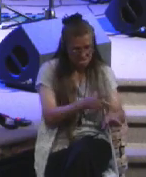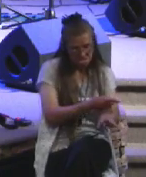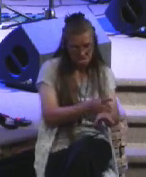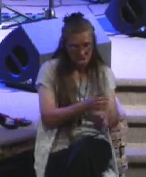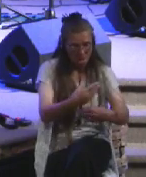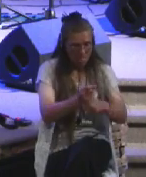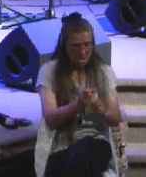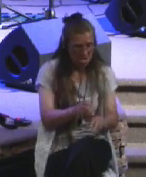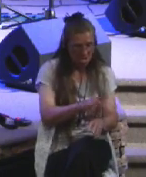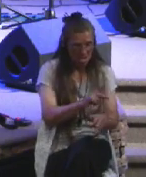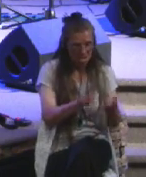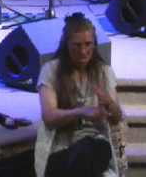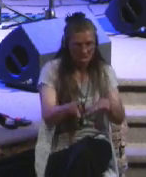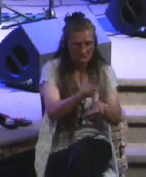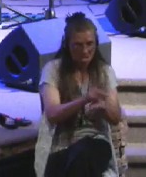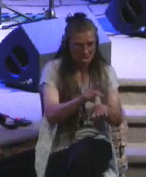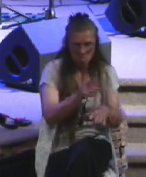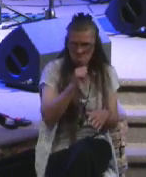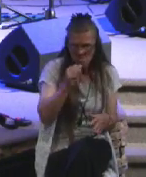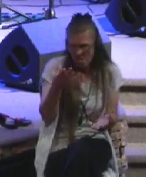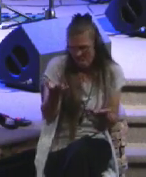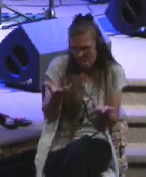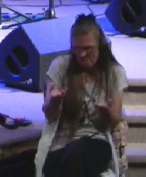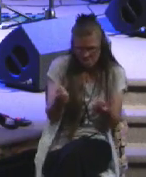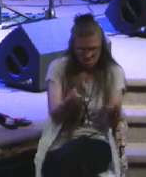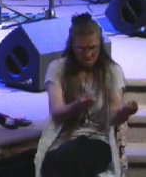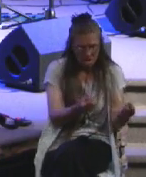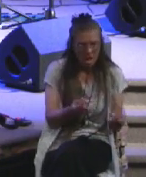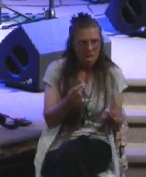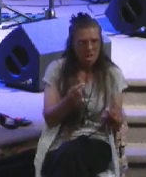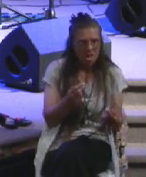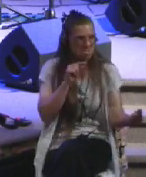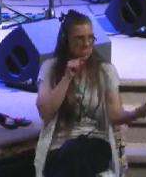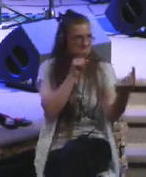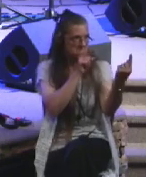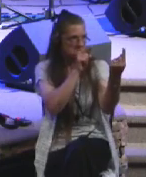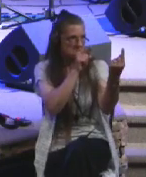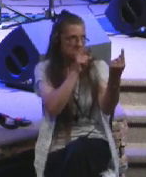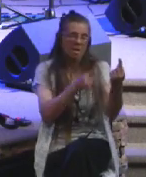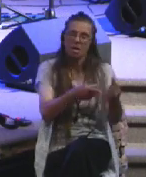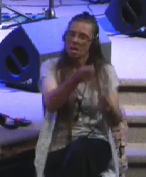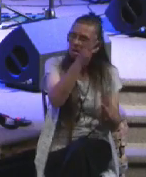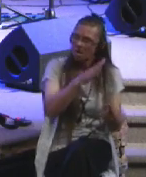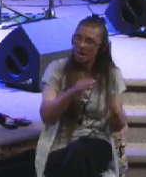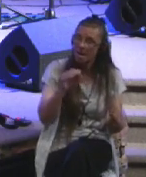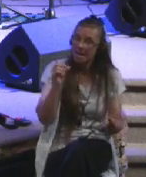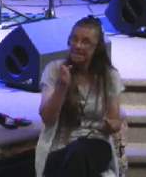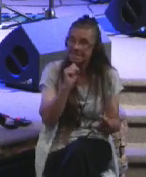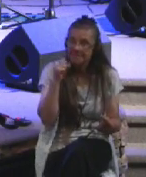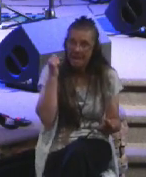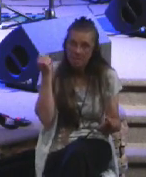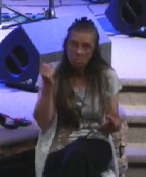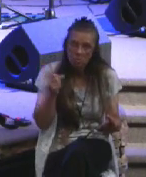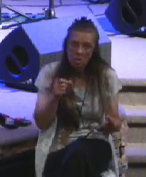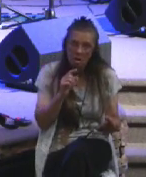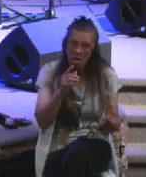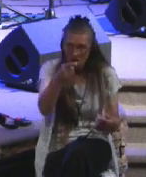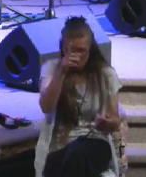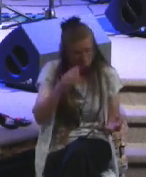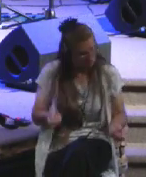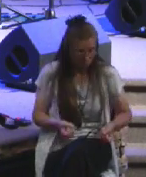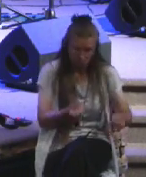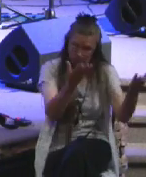us a kingdom, we don't like what you're doing. They're rebelling against God. They're rebelling against Samuel. And what does God say? Give